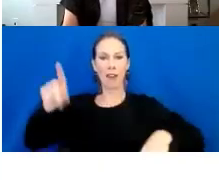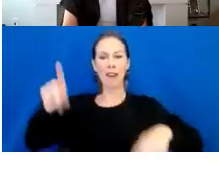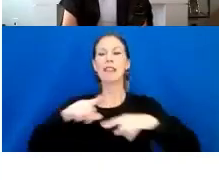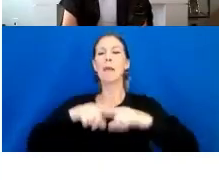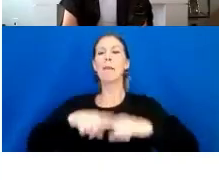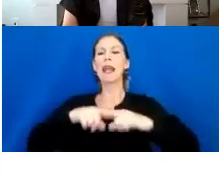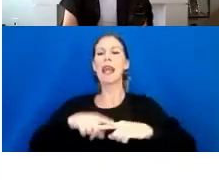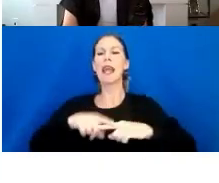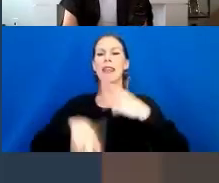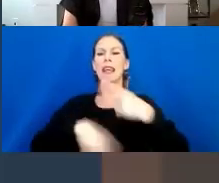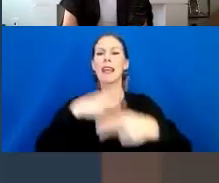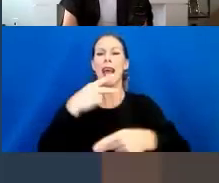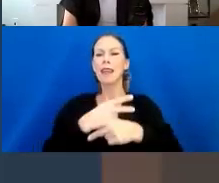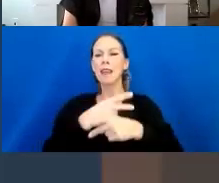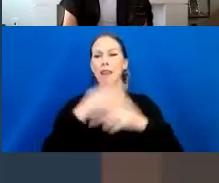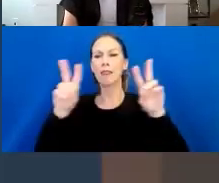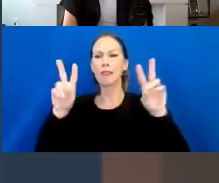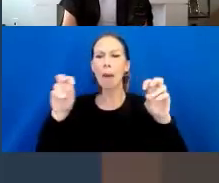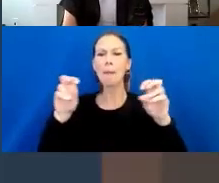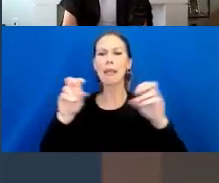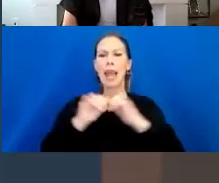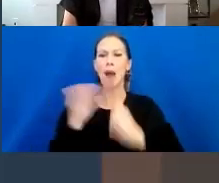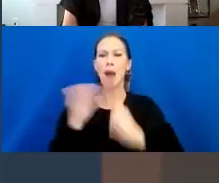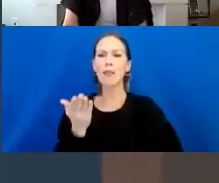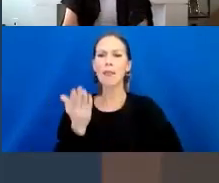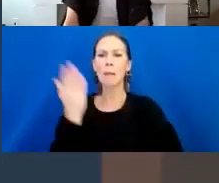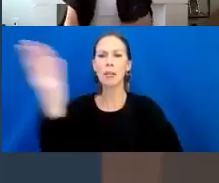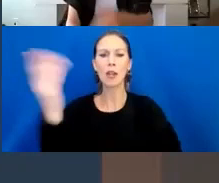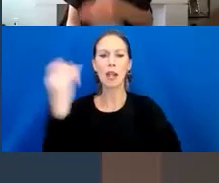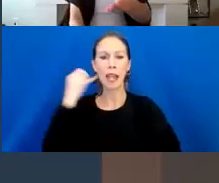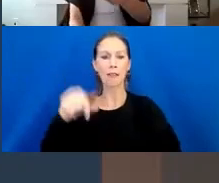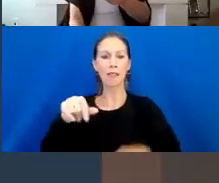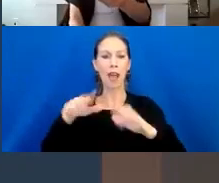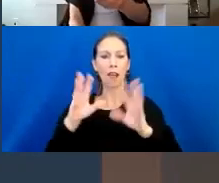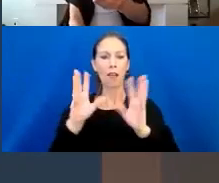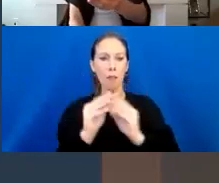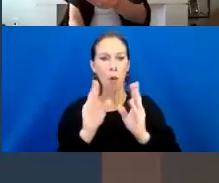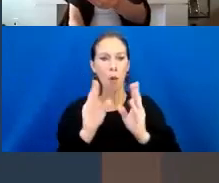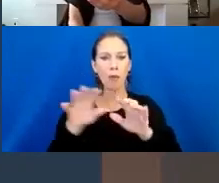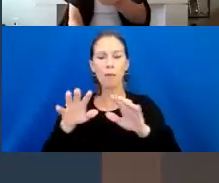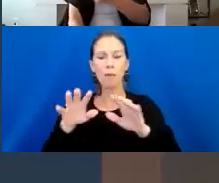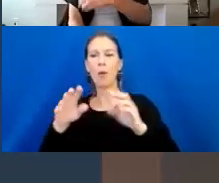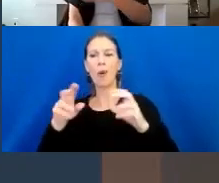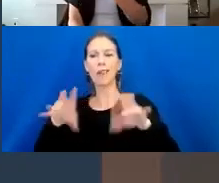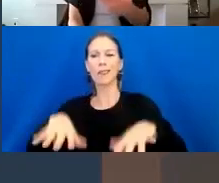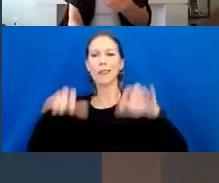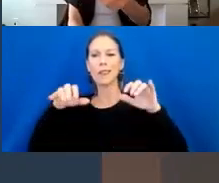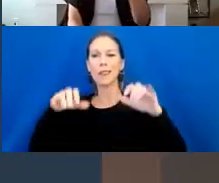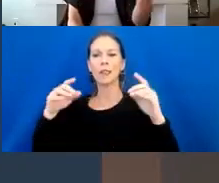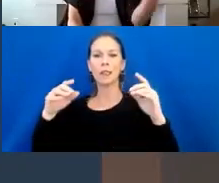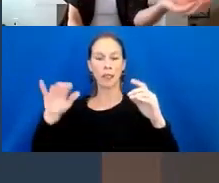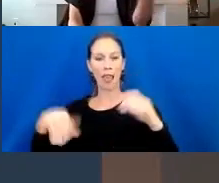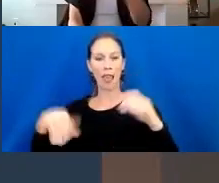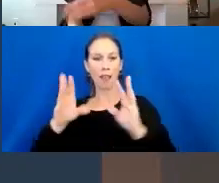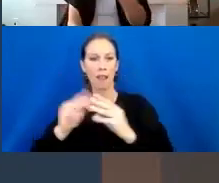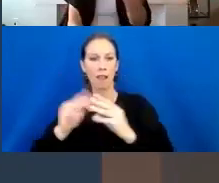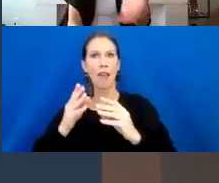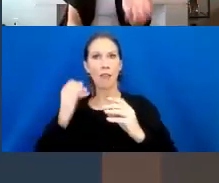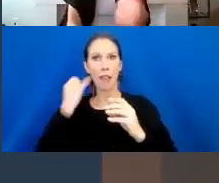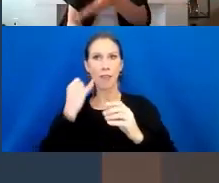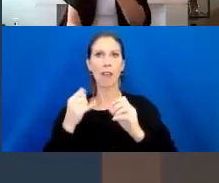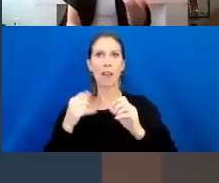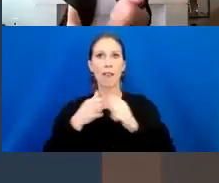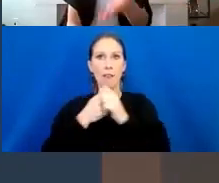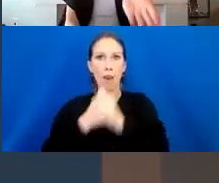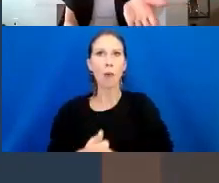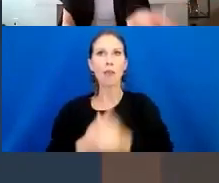submission. If the symposia or session was accepted through the submission process, if it's an invited